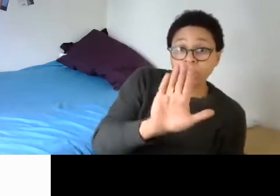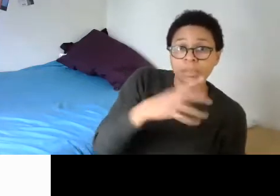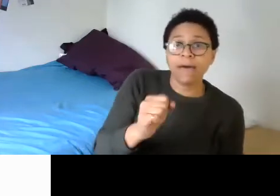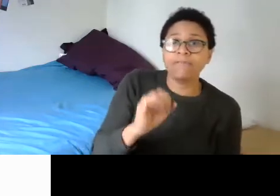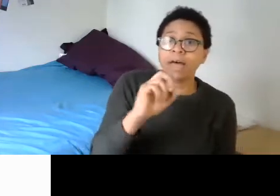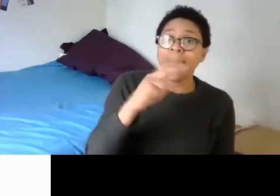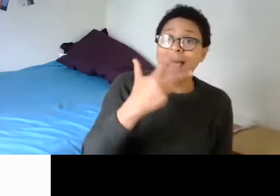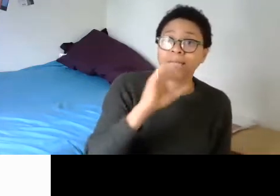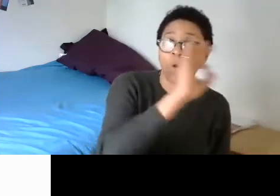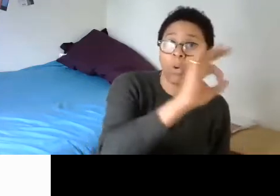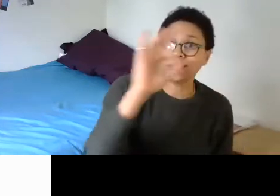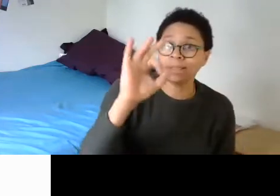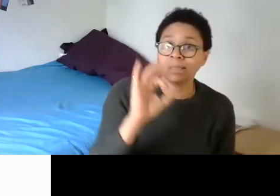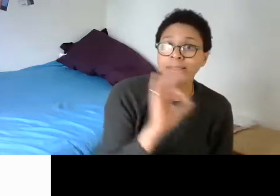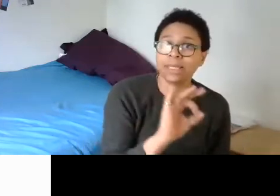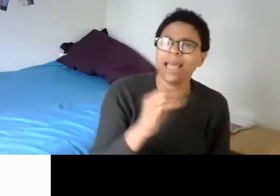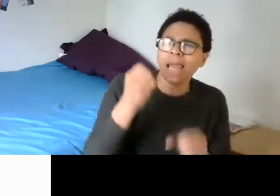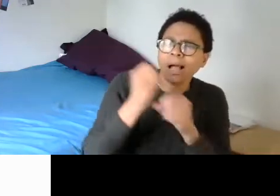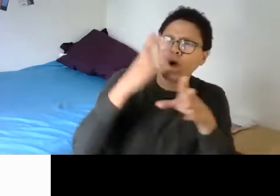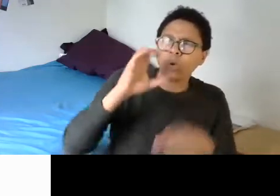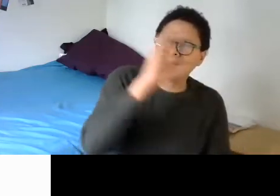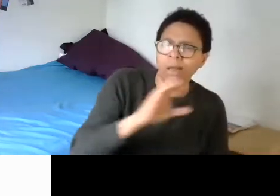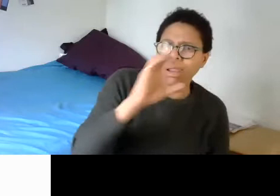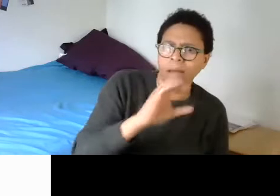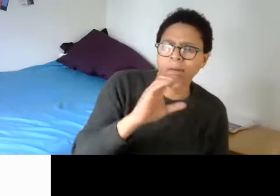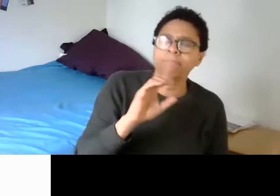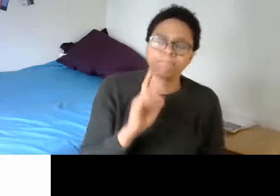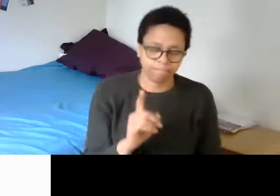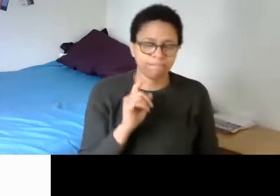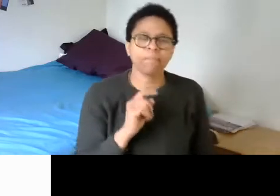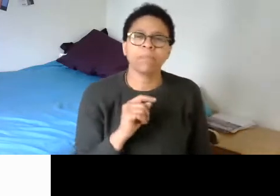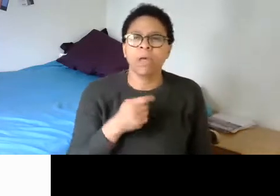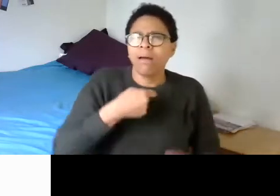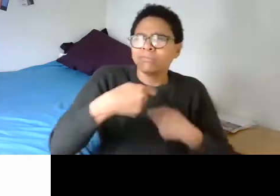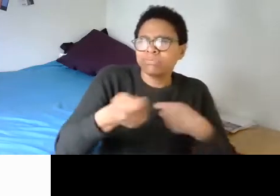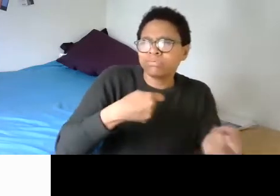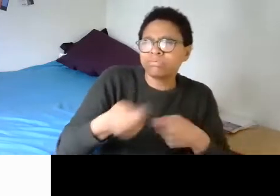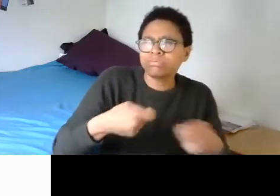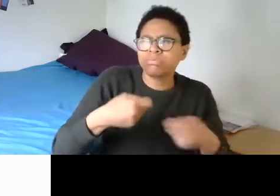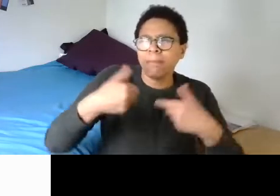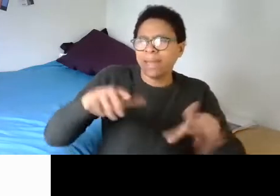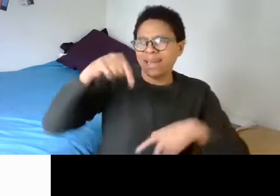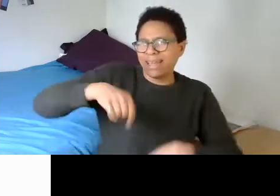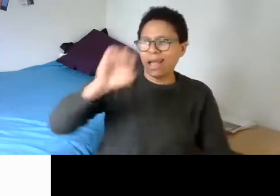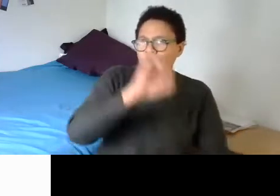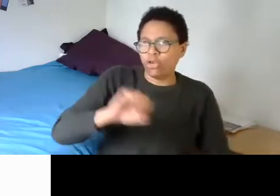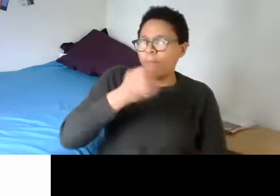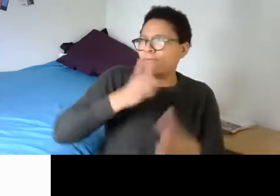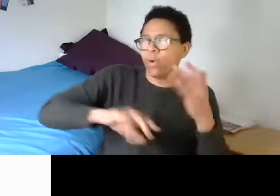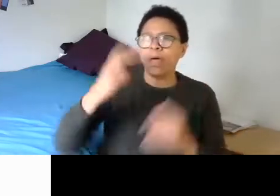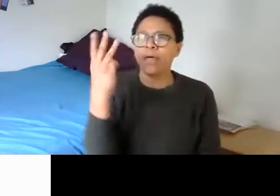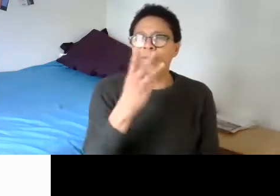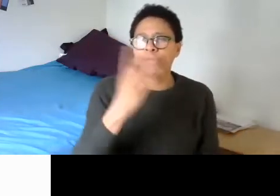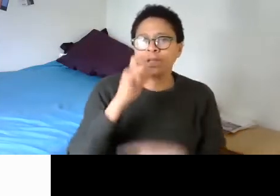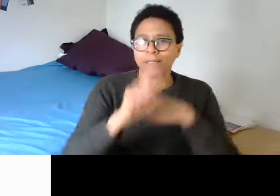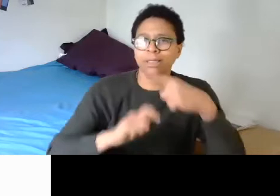in yellowy gold colour. Playing cards in Europe had been around since the 13th century, with printed ones appearing around the same time